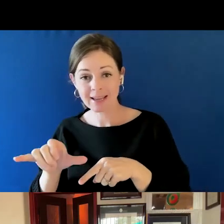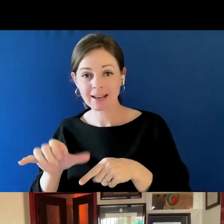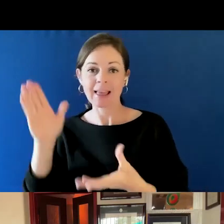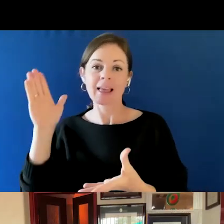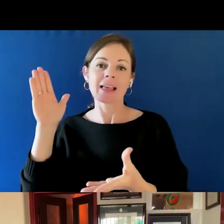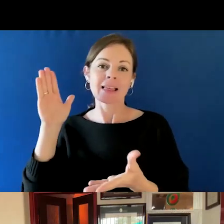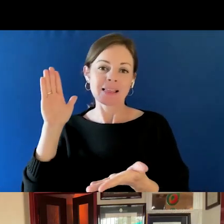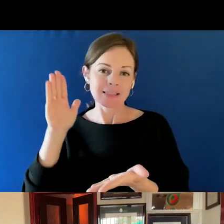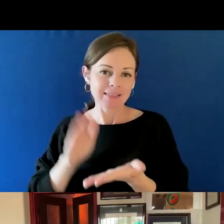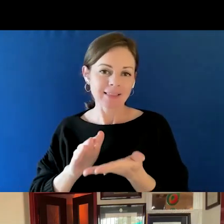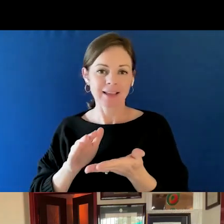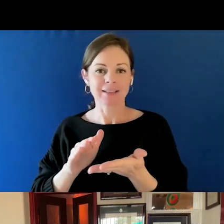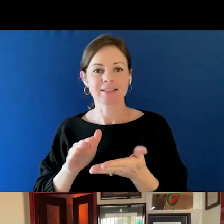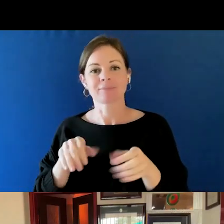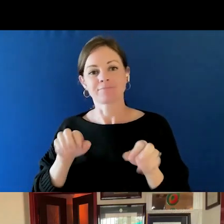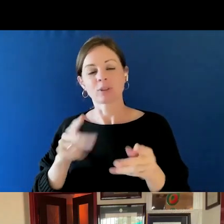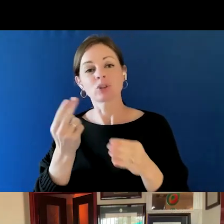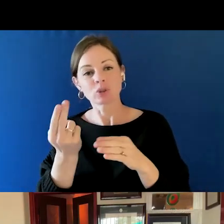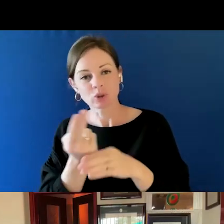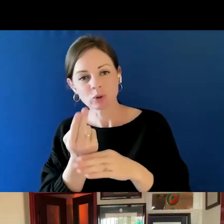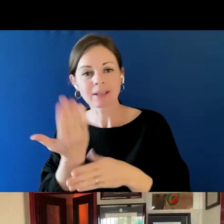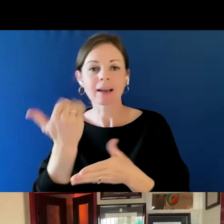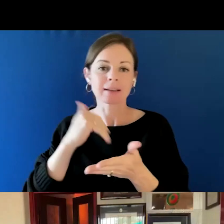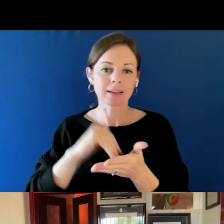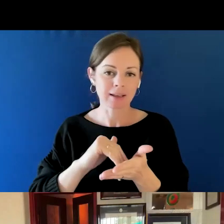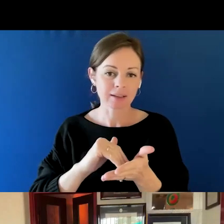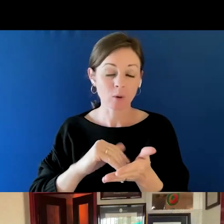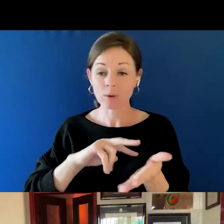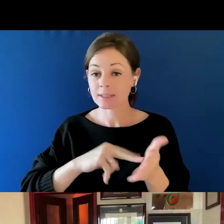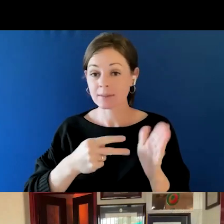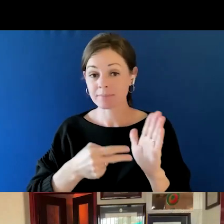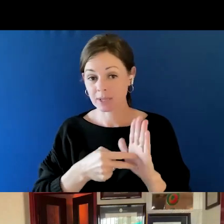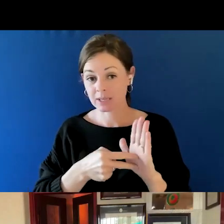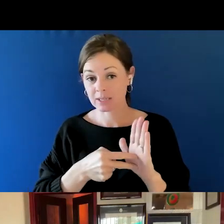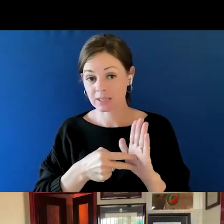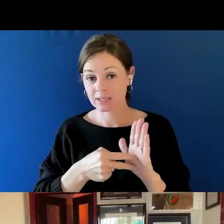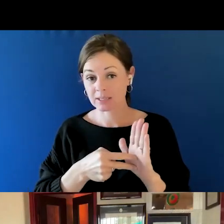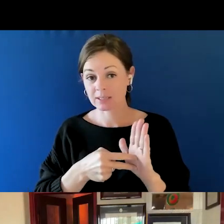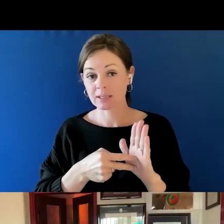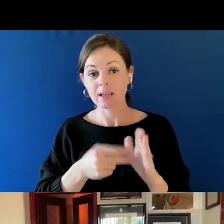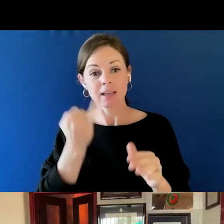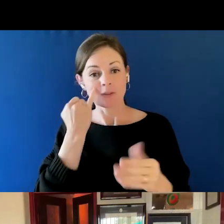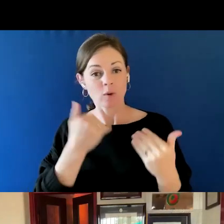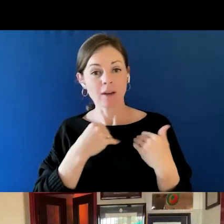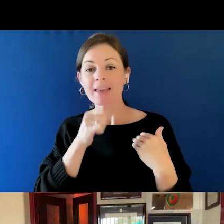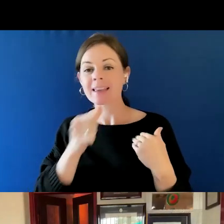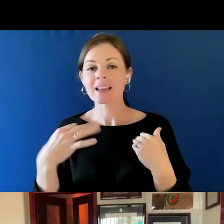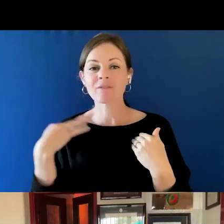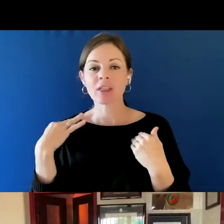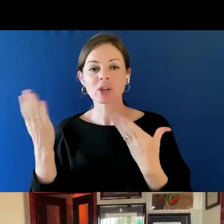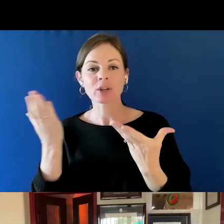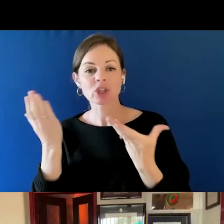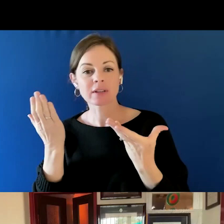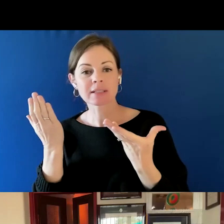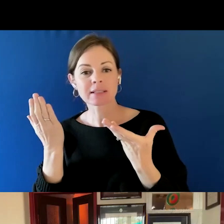likelihood of reutilization. So that says to us that having these involuntary services, if you were